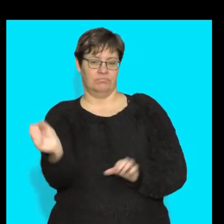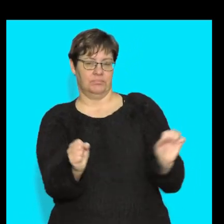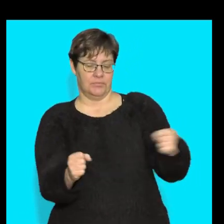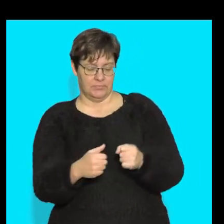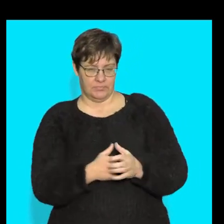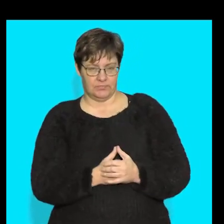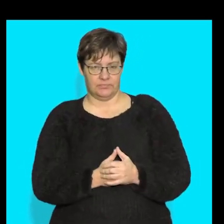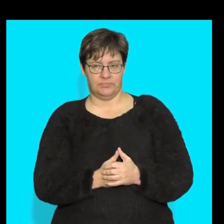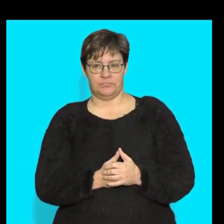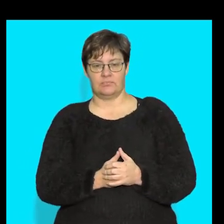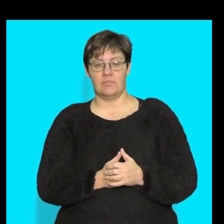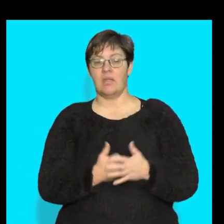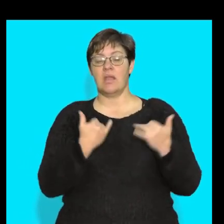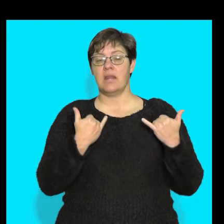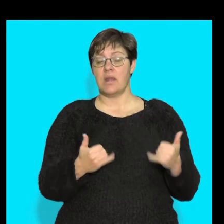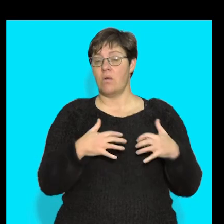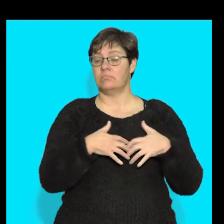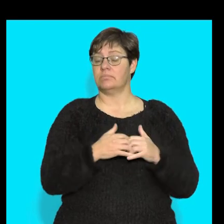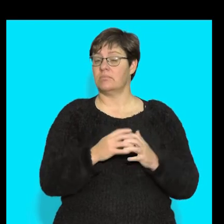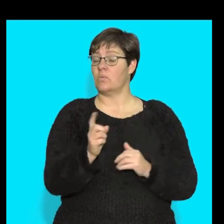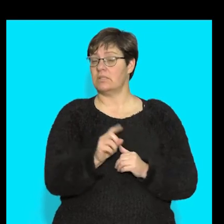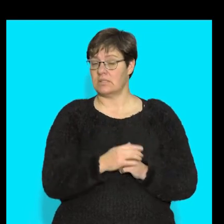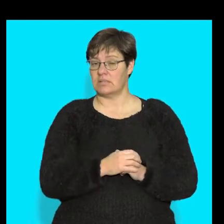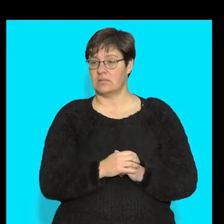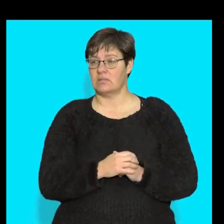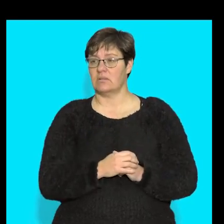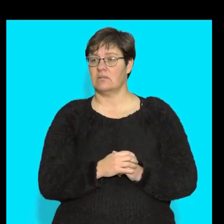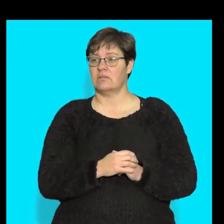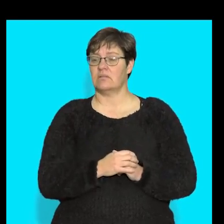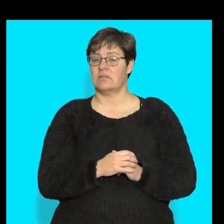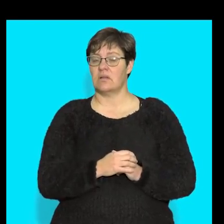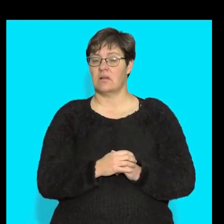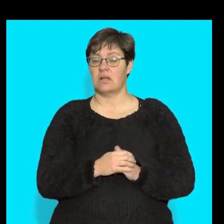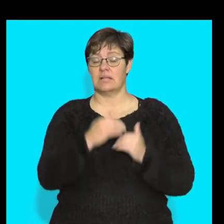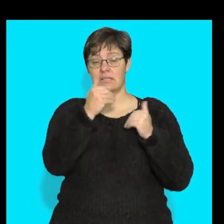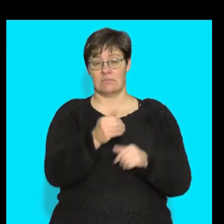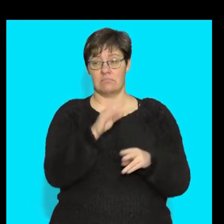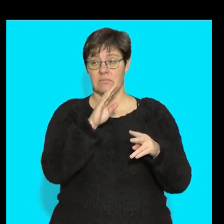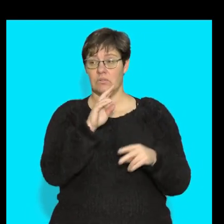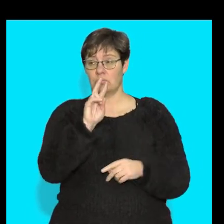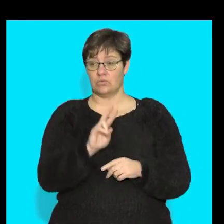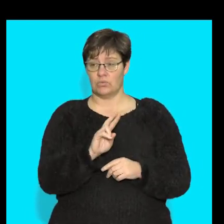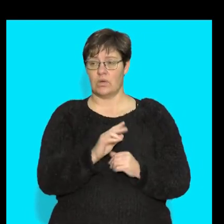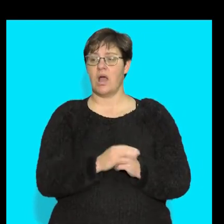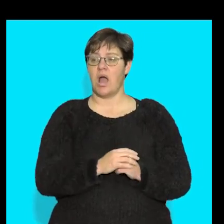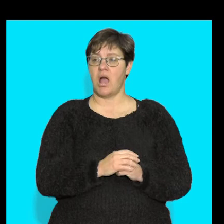now we will be sitting on, when we end period 2, we are now sitting on